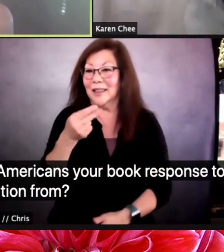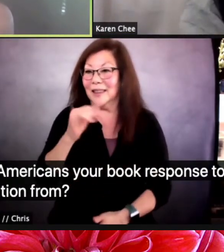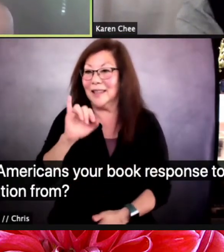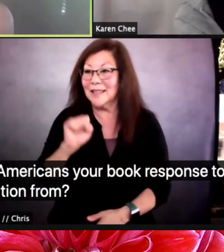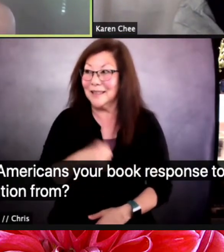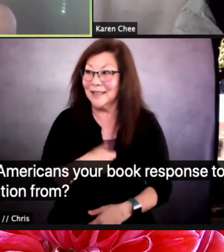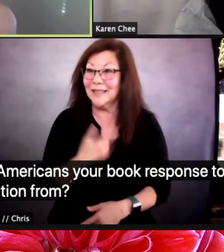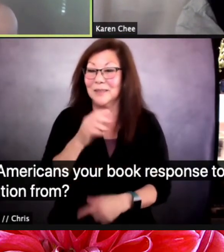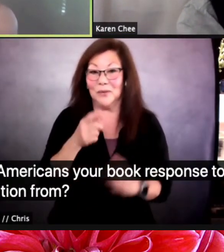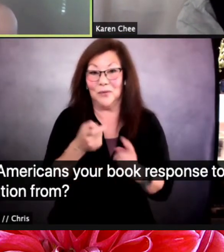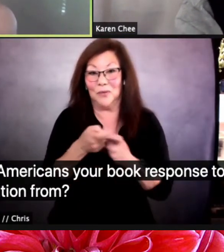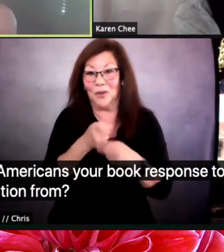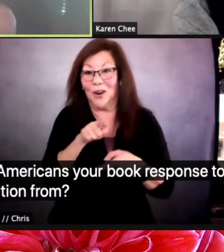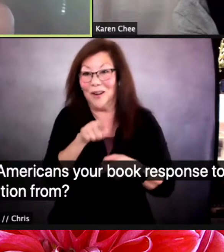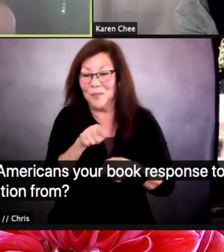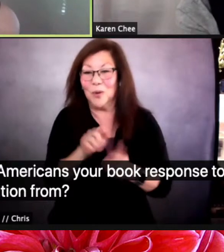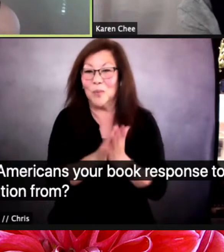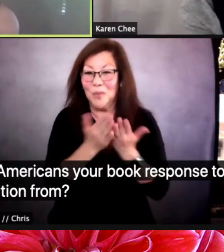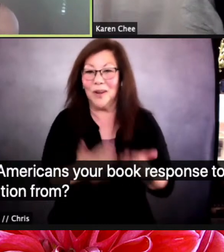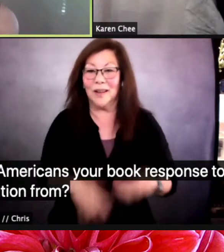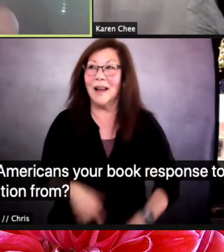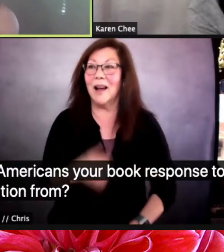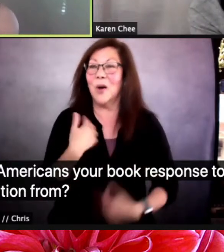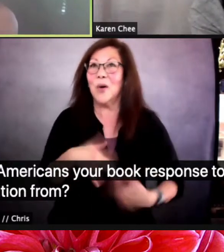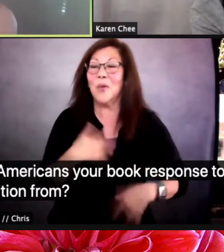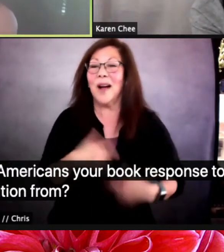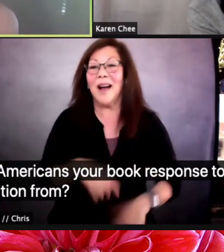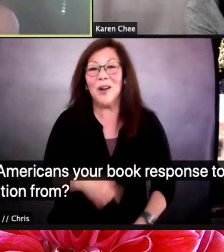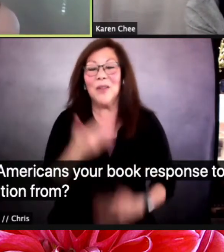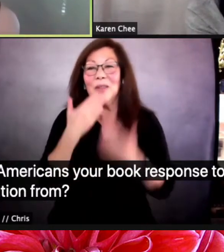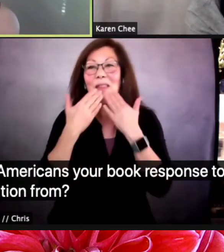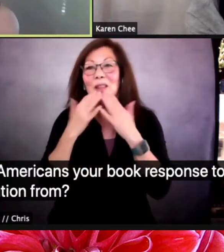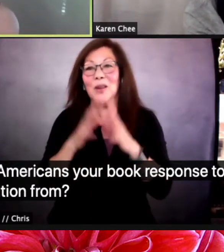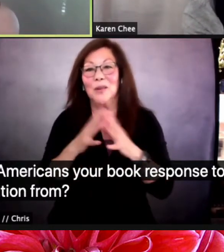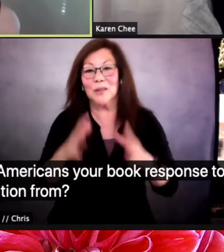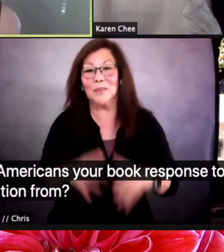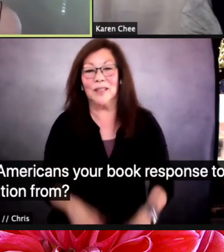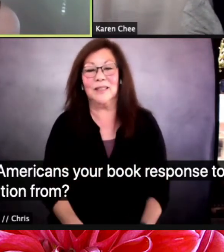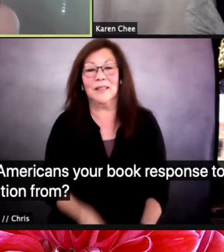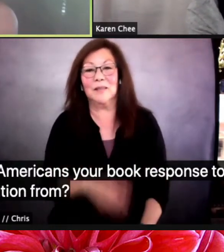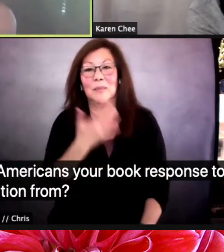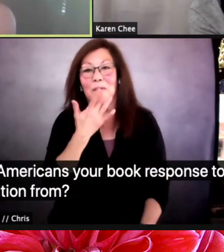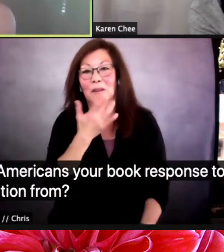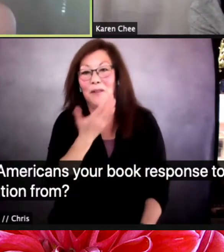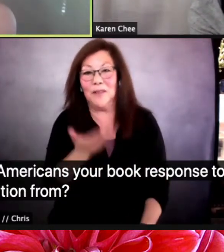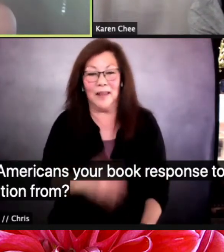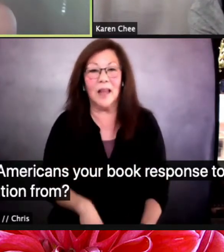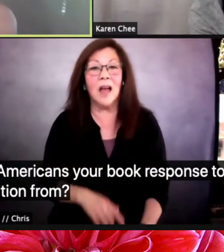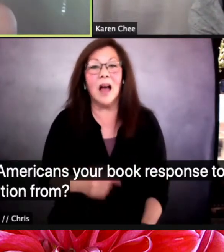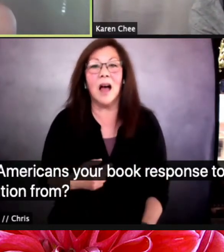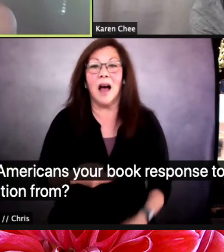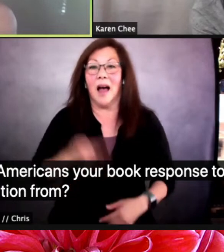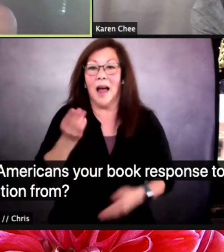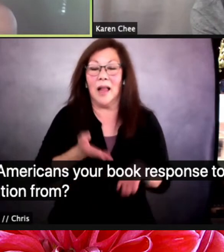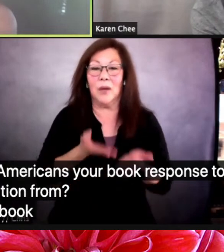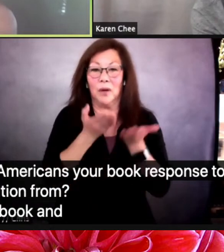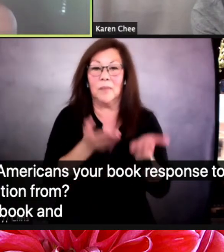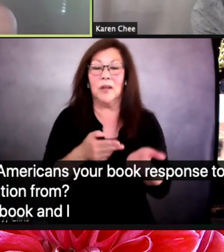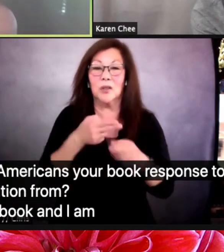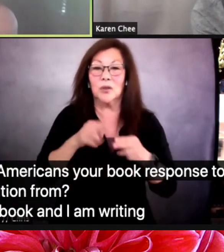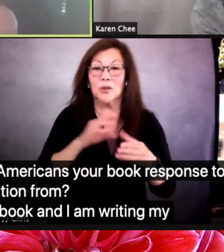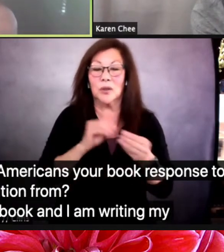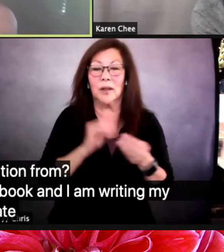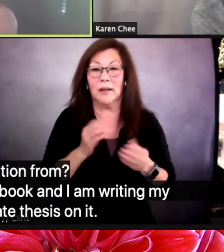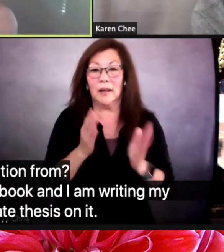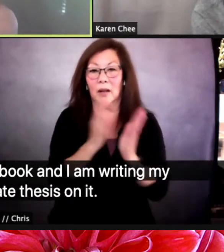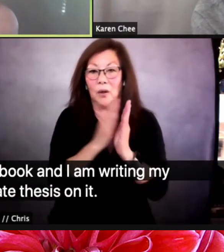amazing! Like, I'm such a geek. That's my favorite kind of thing to hear. Thank you. I highly recommend this short story collection